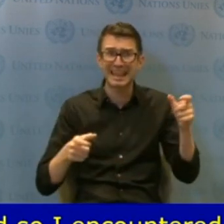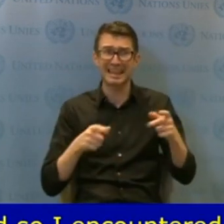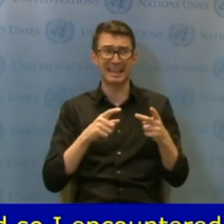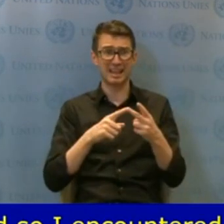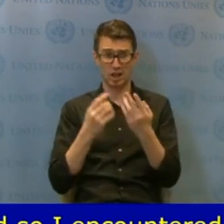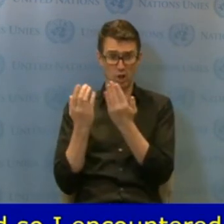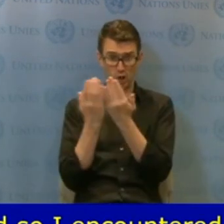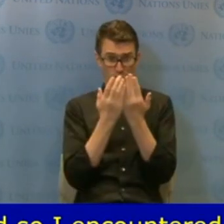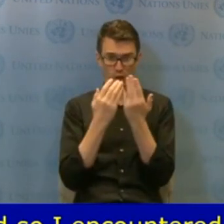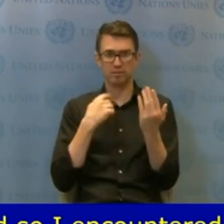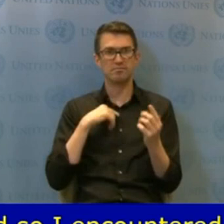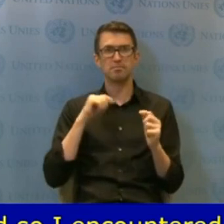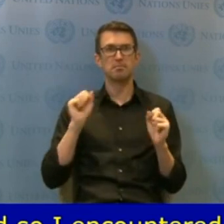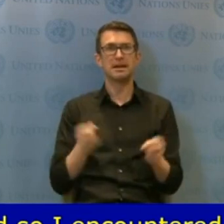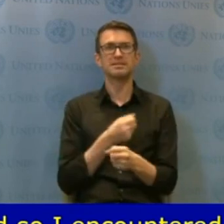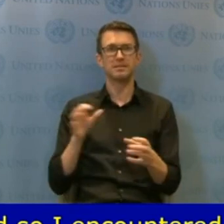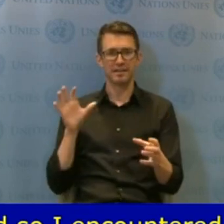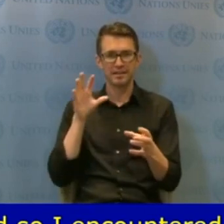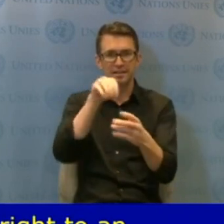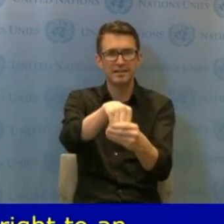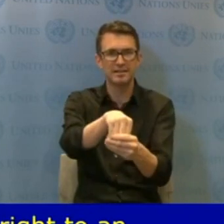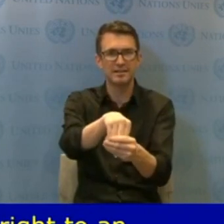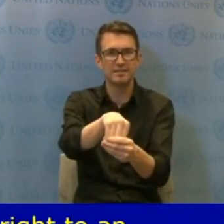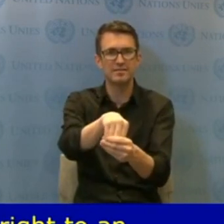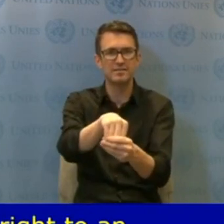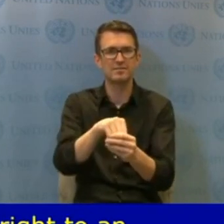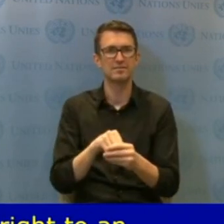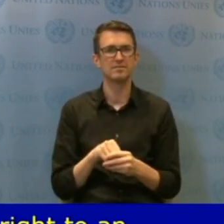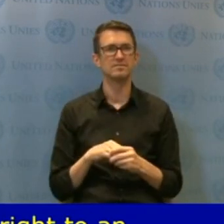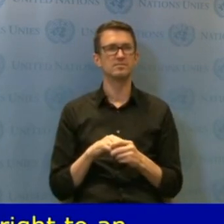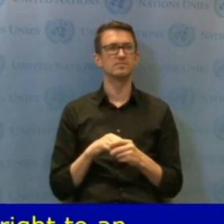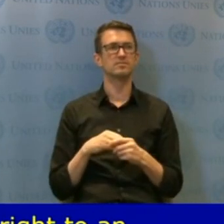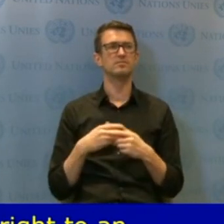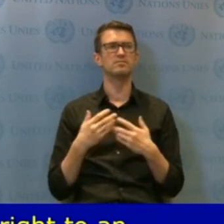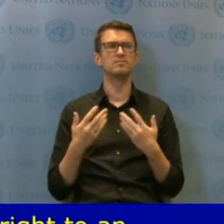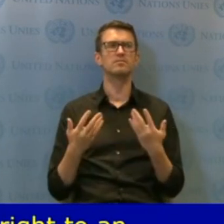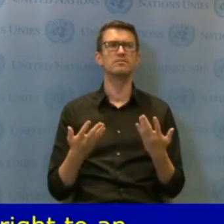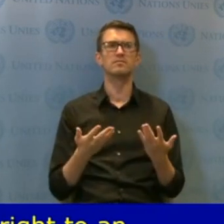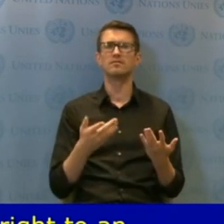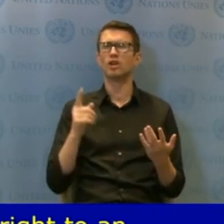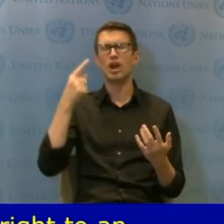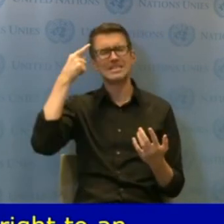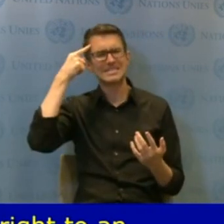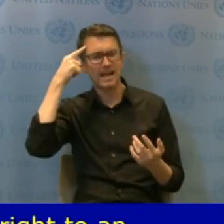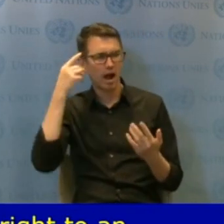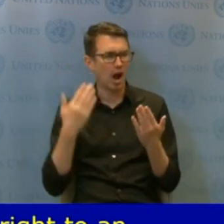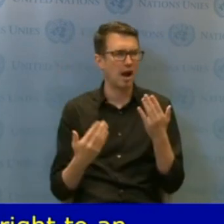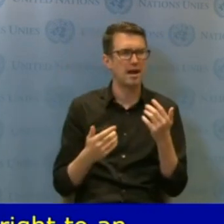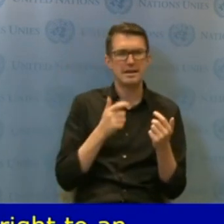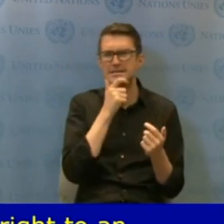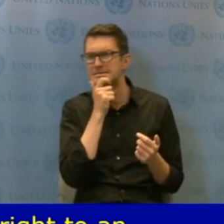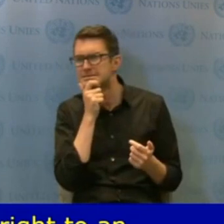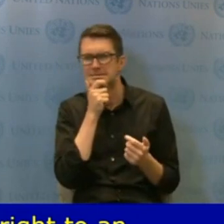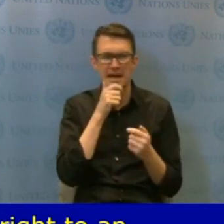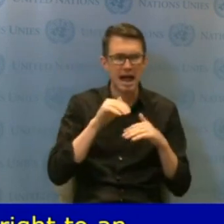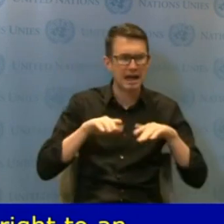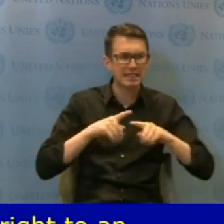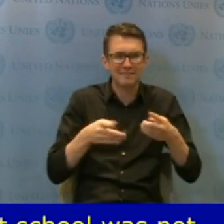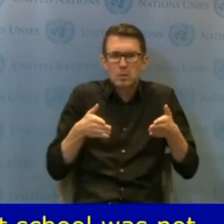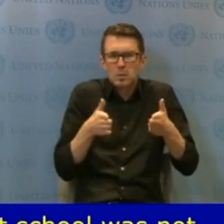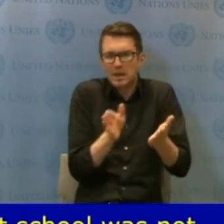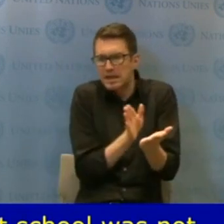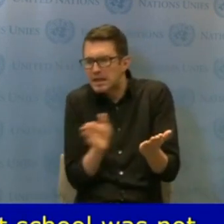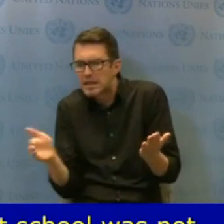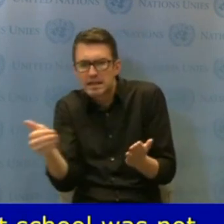able to have the imagination, or not able to have the structures to allow me to contribute to that